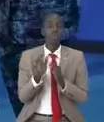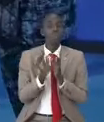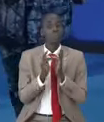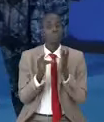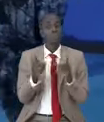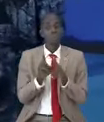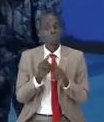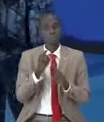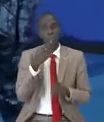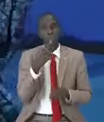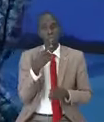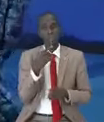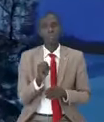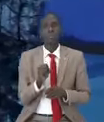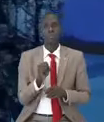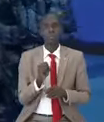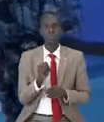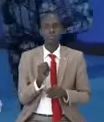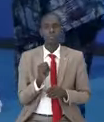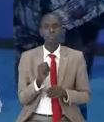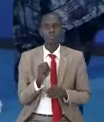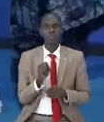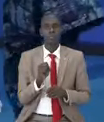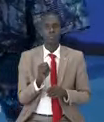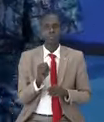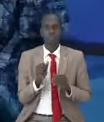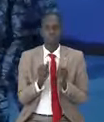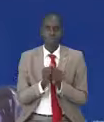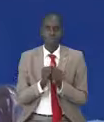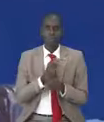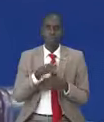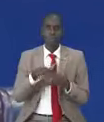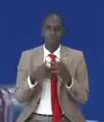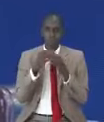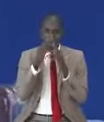also tells us, sir, with all respect, sir,